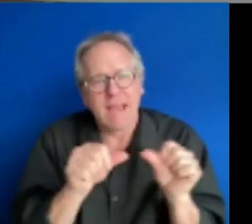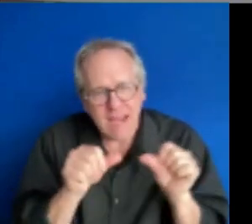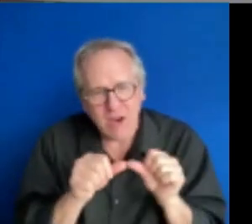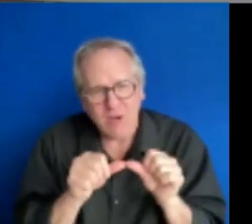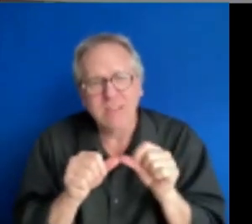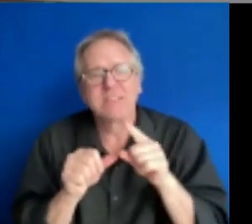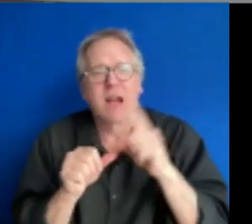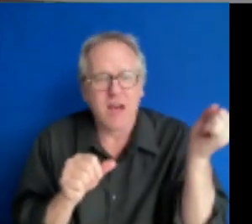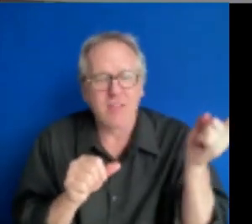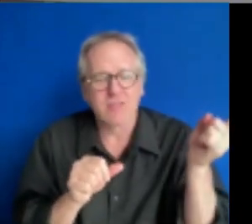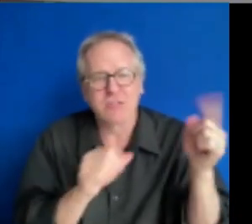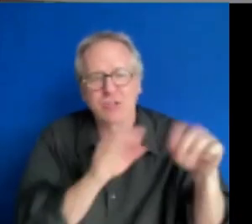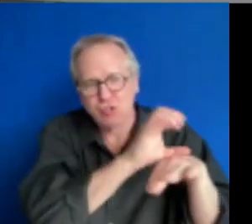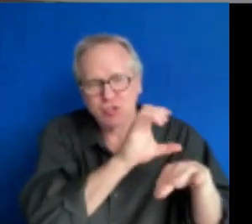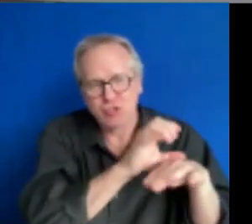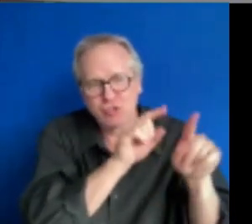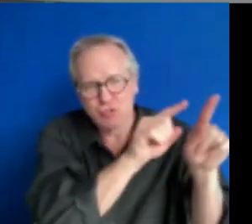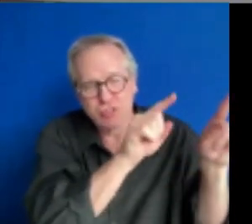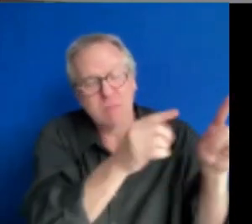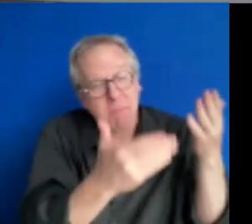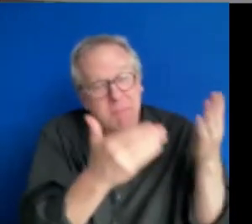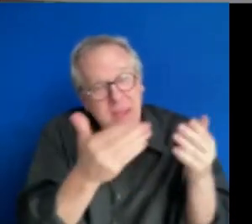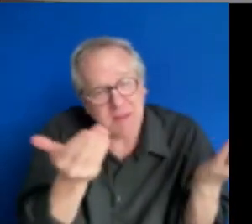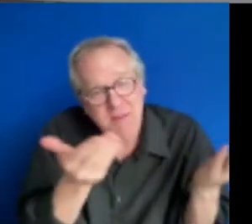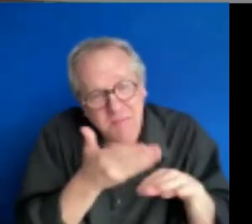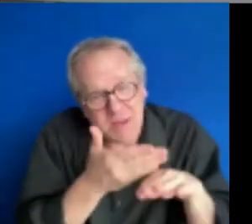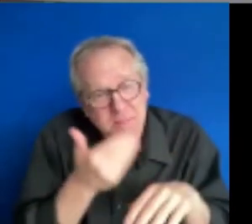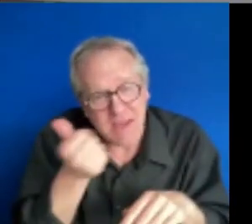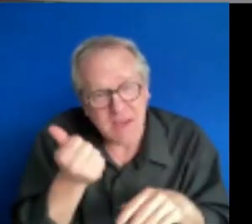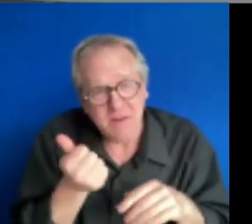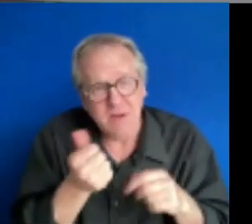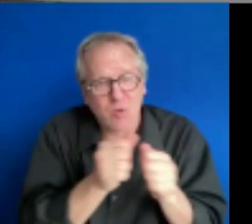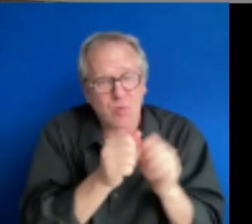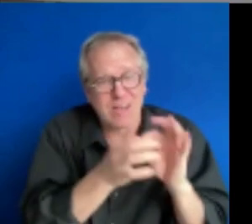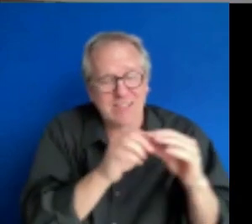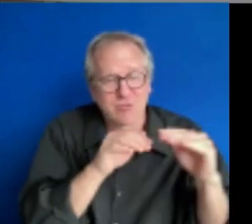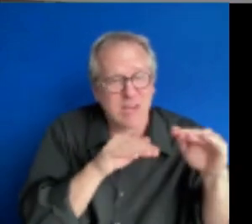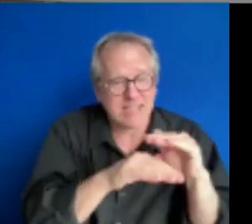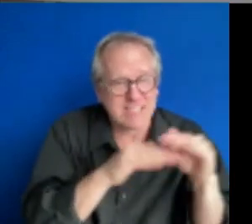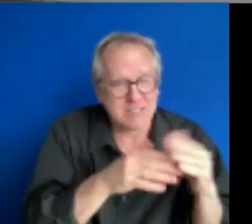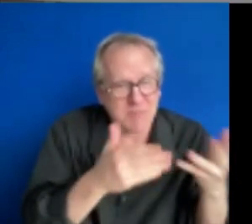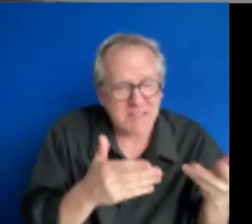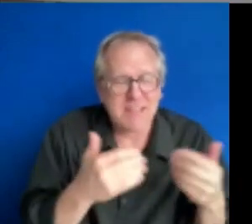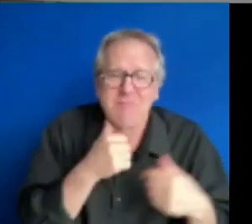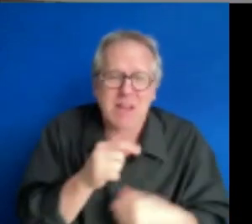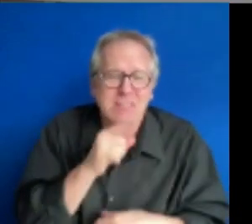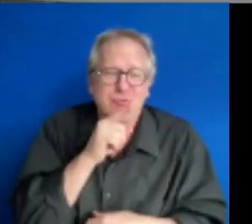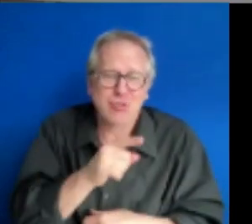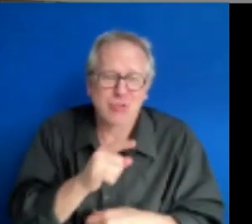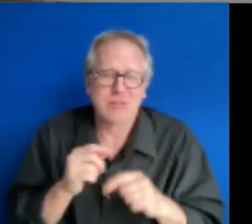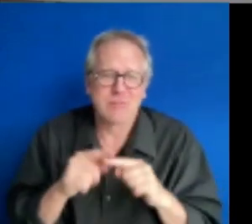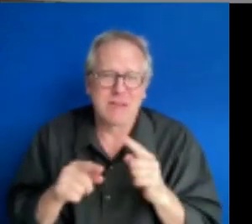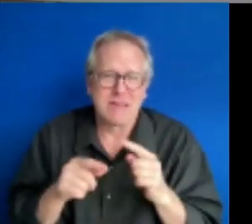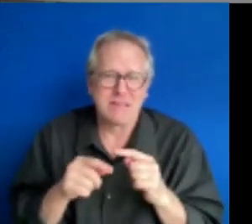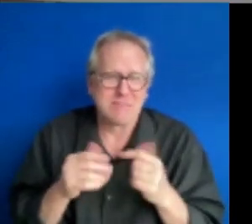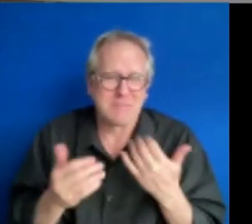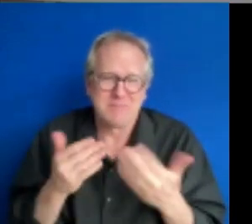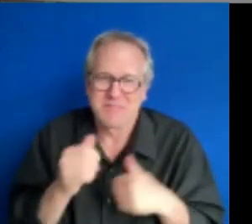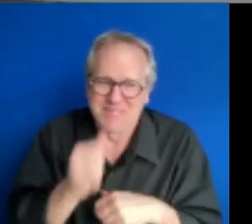other denominations may do better in, maybe in accessibility. I don't not quite sure. Probably